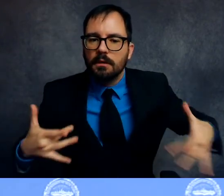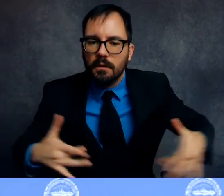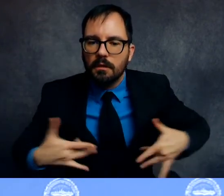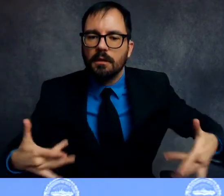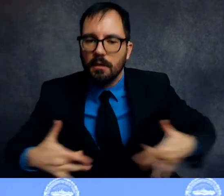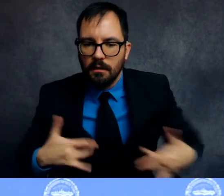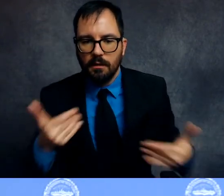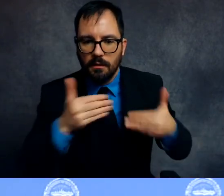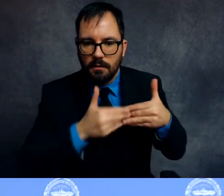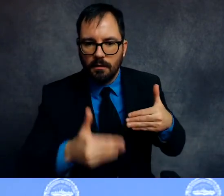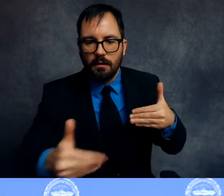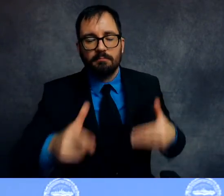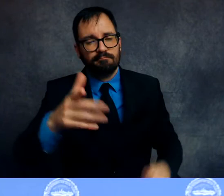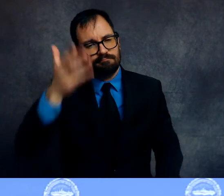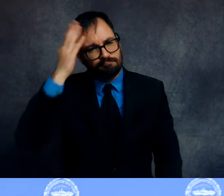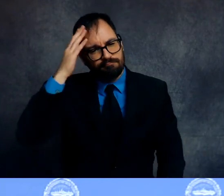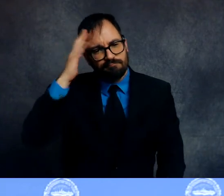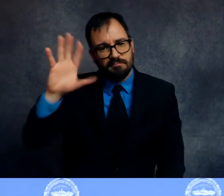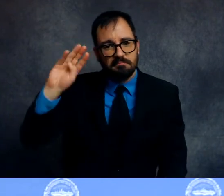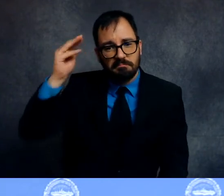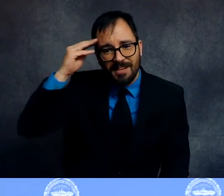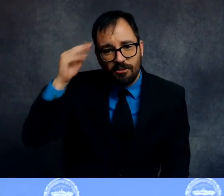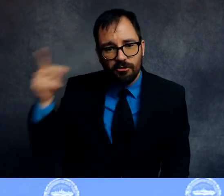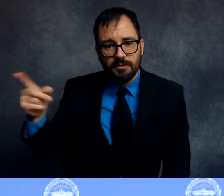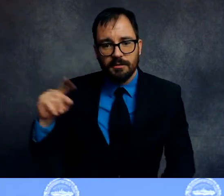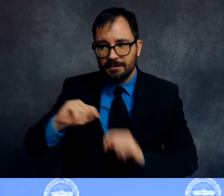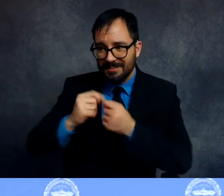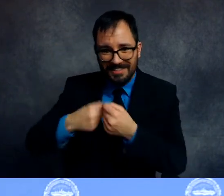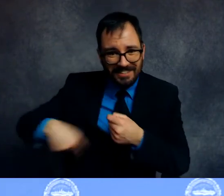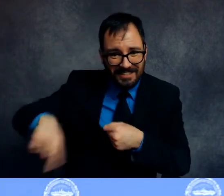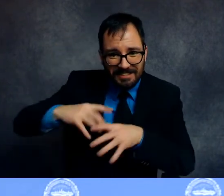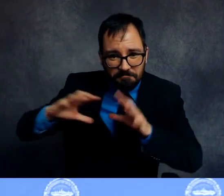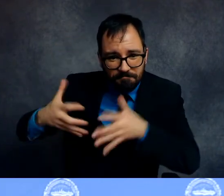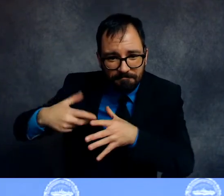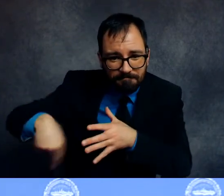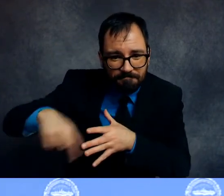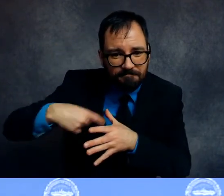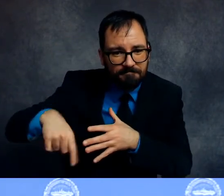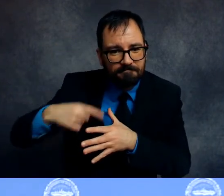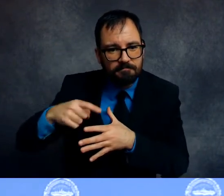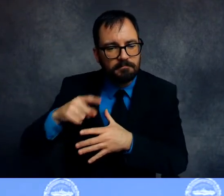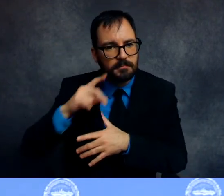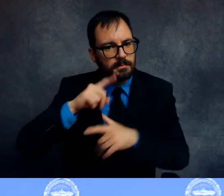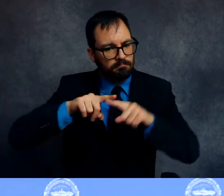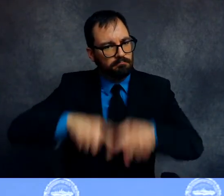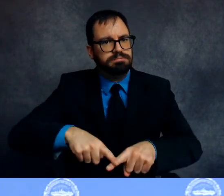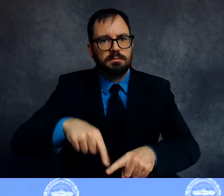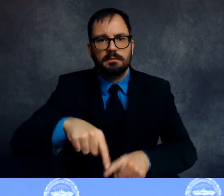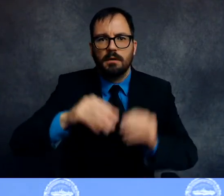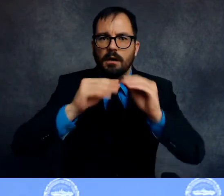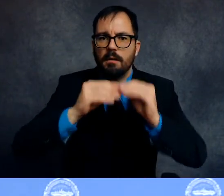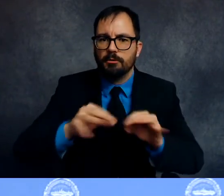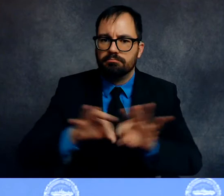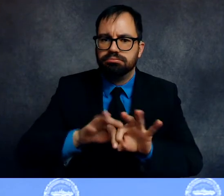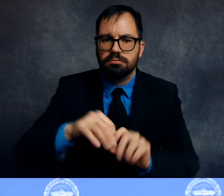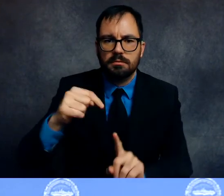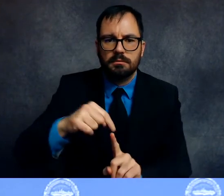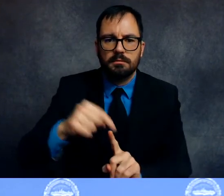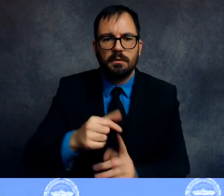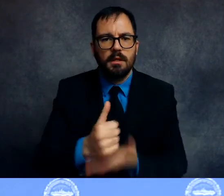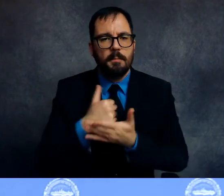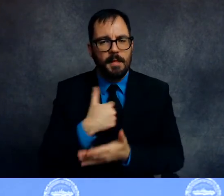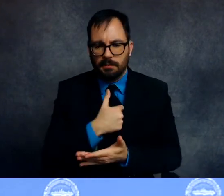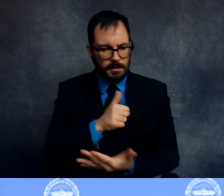Boston-specific data regarding who is being vaccinated in the city. We'll start to release that online to provide a snapshot